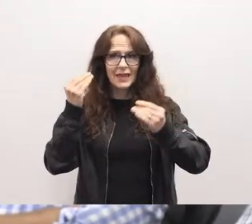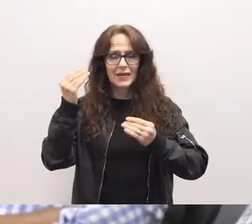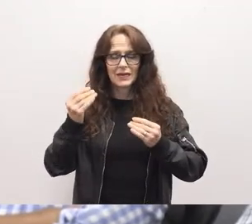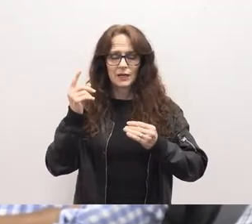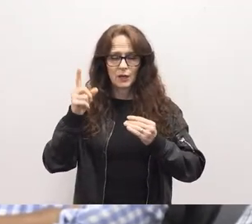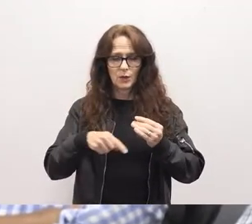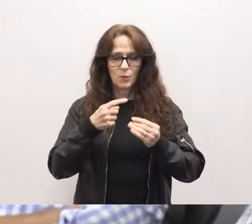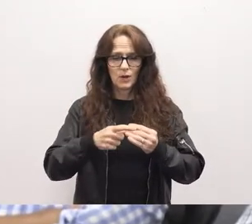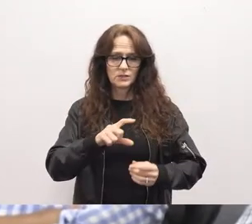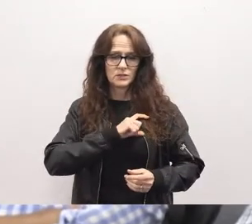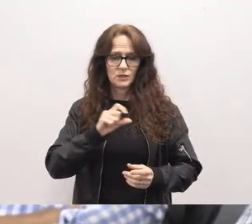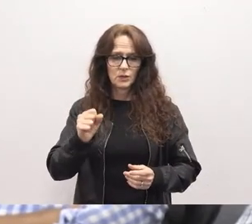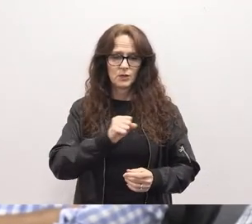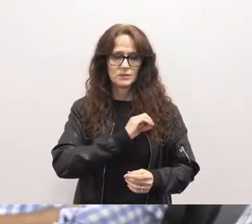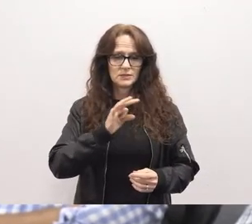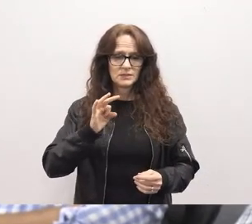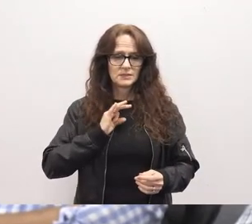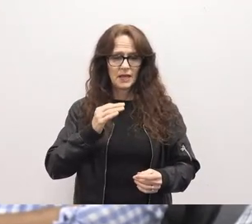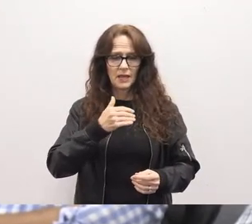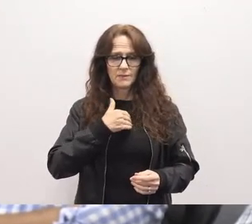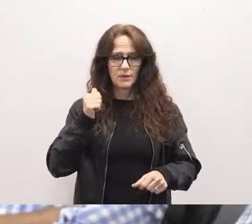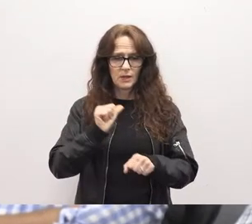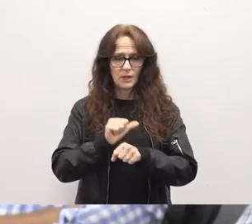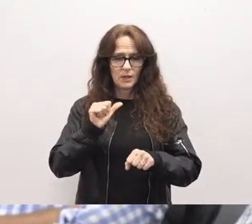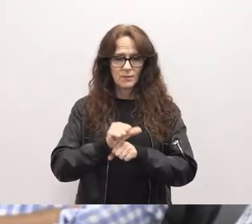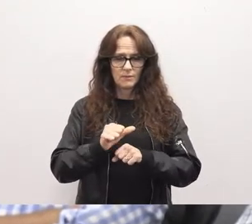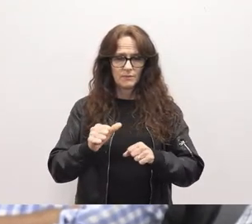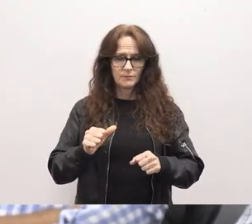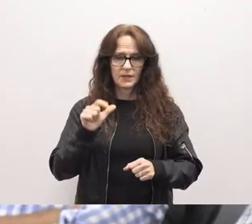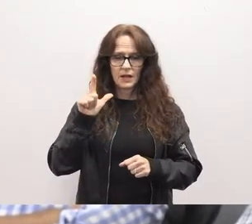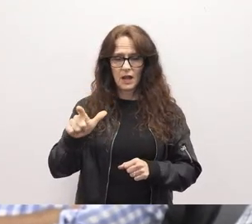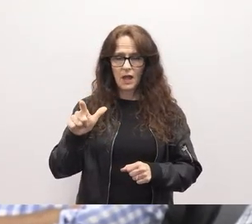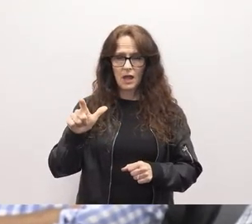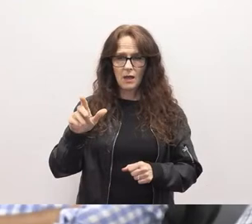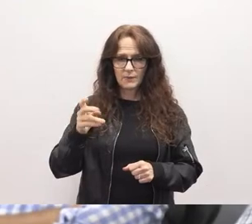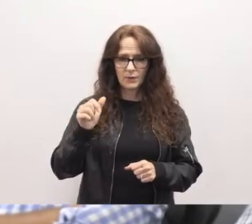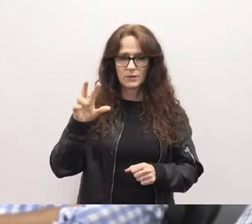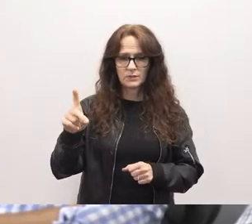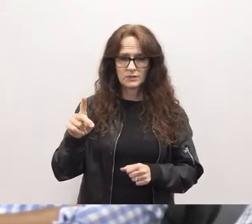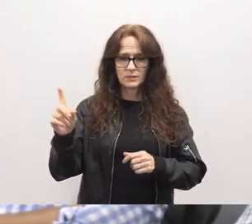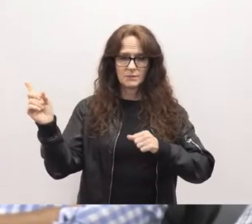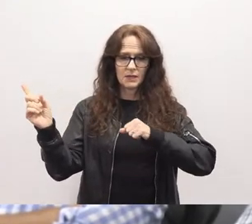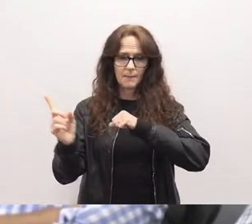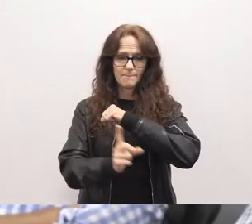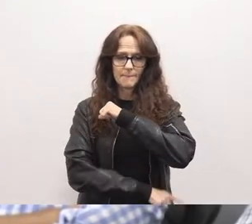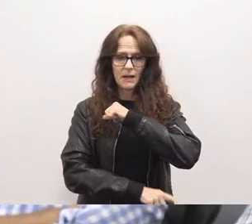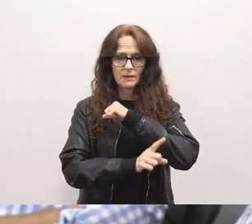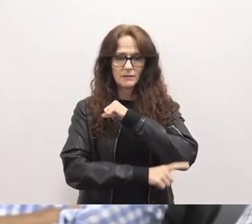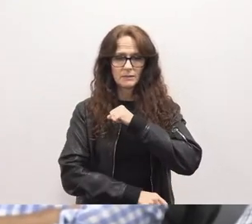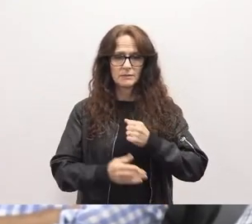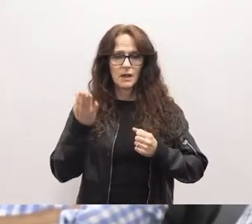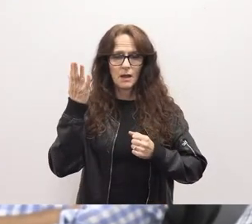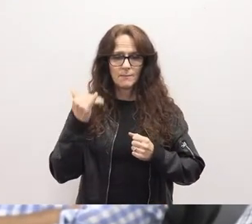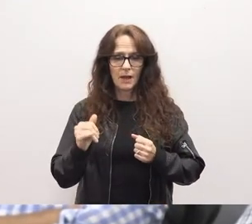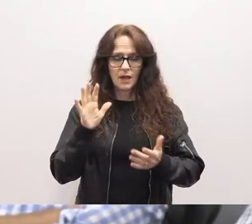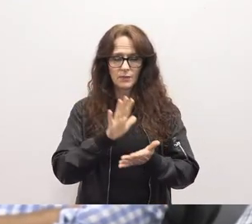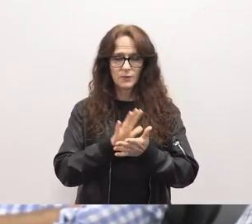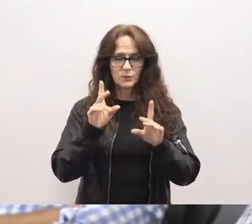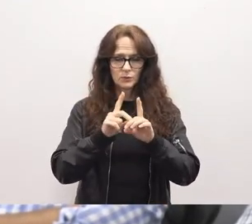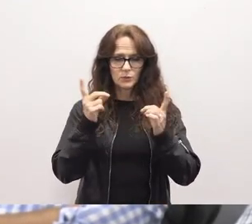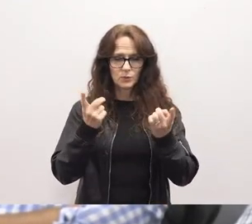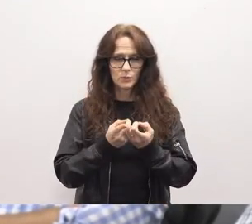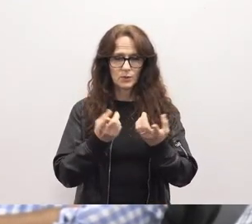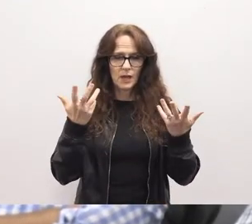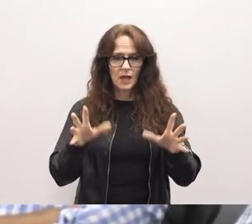a security staff member employed by the Long Beach Unified School District is being punished by the Long Beach Unified School District